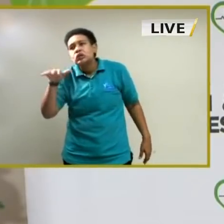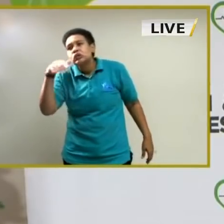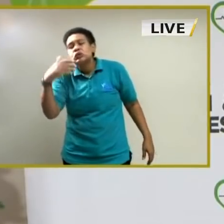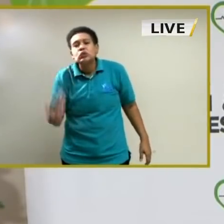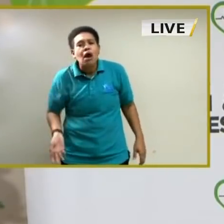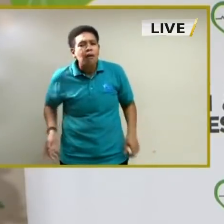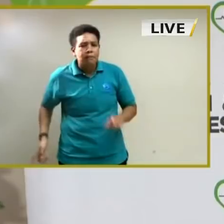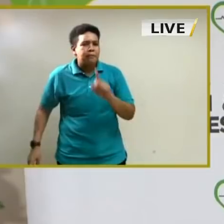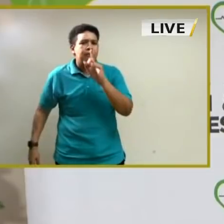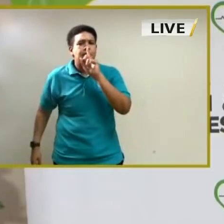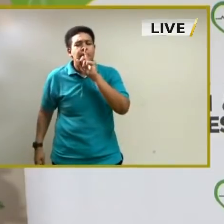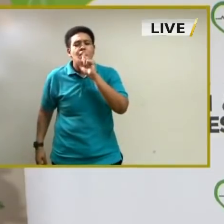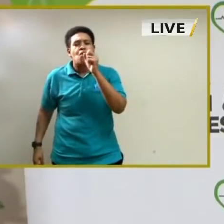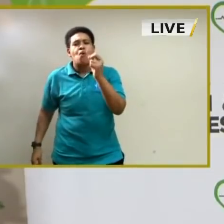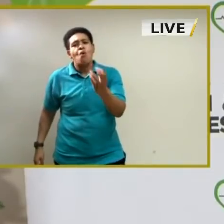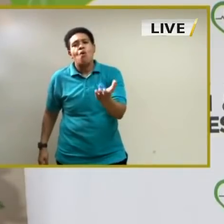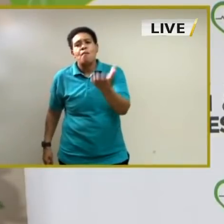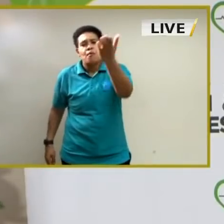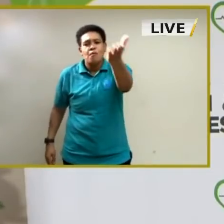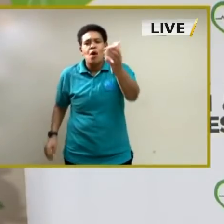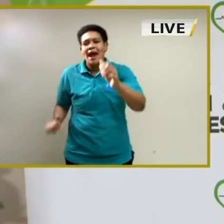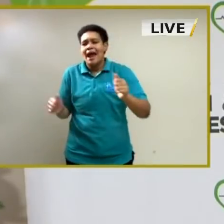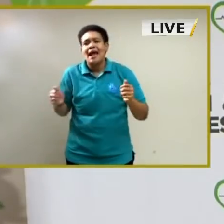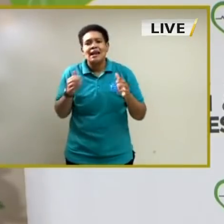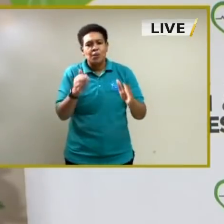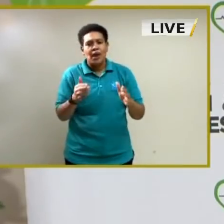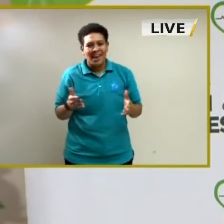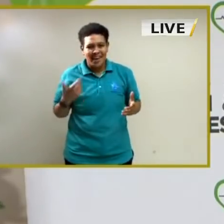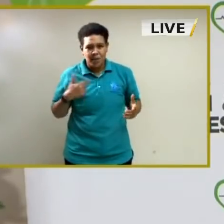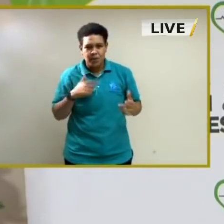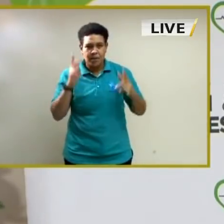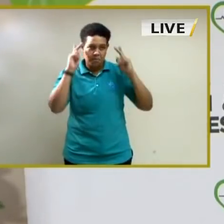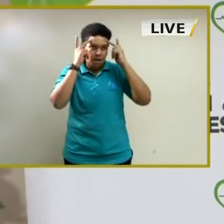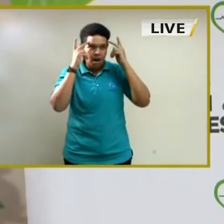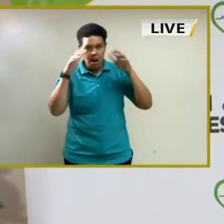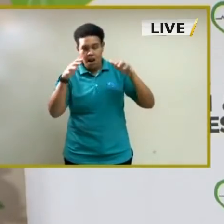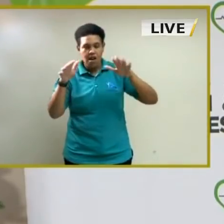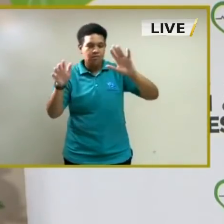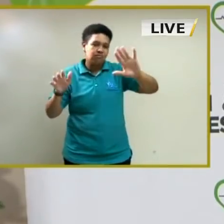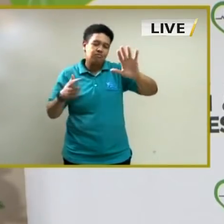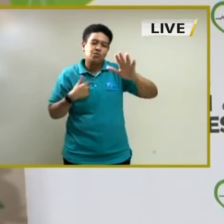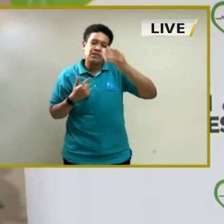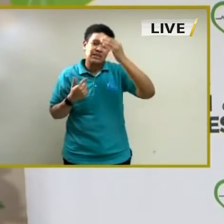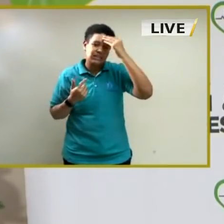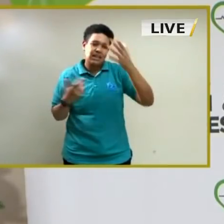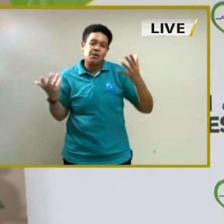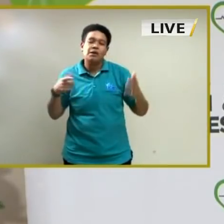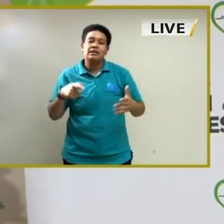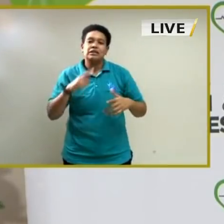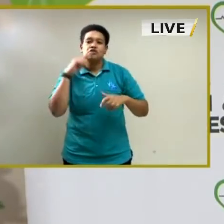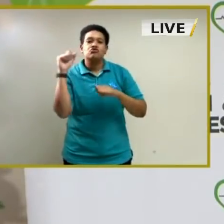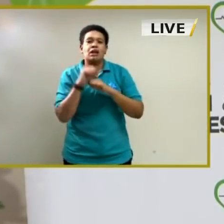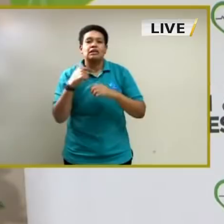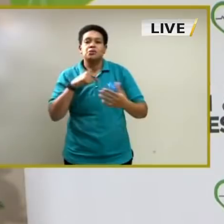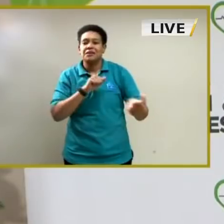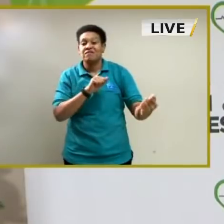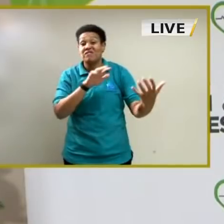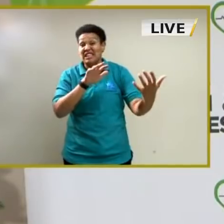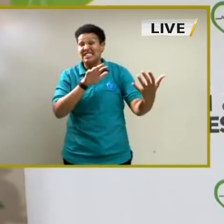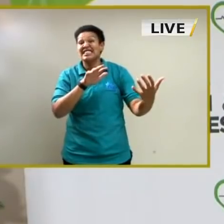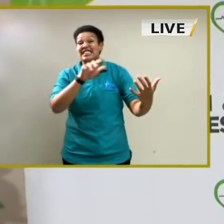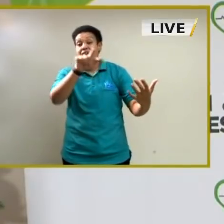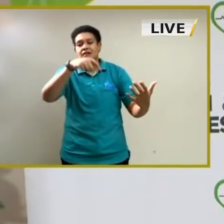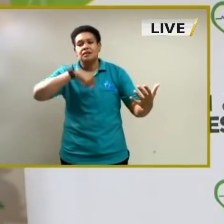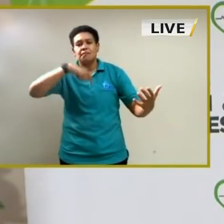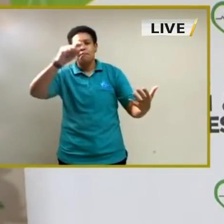even proposing in any way, shape, or form that we panic. But we are saying this is a reality that we face, and we